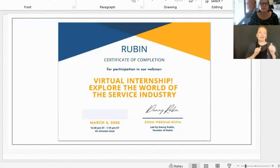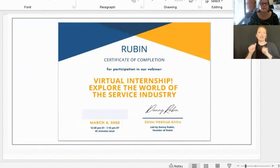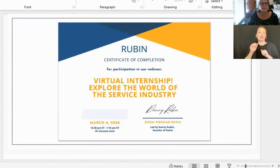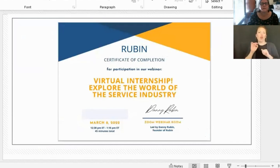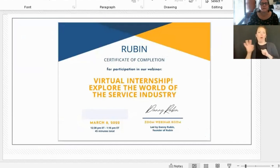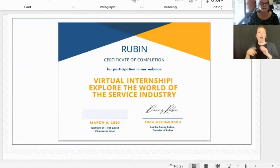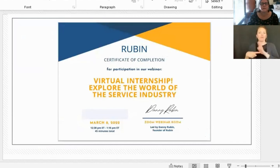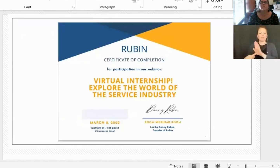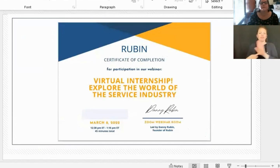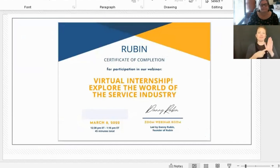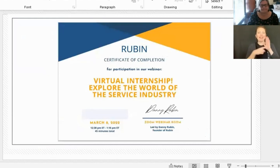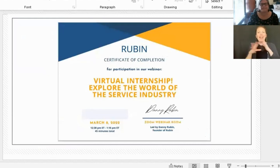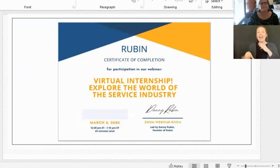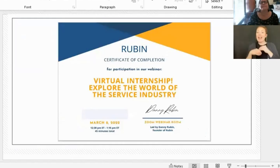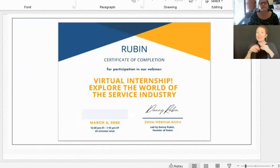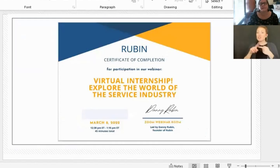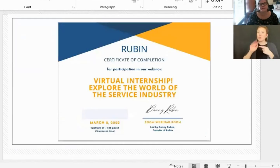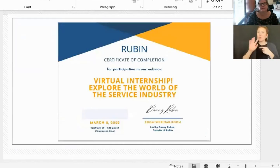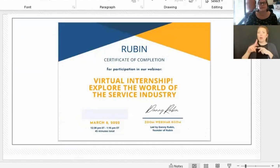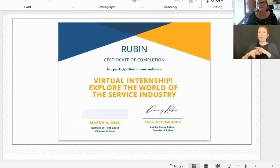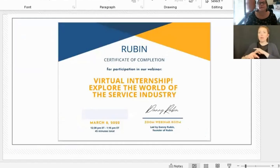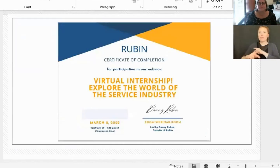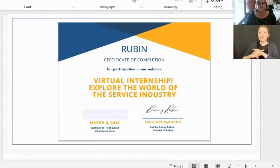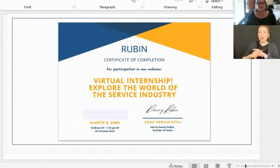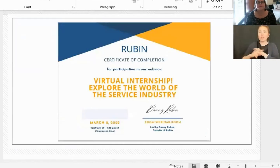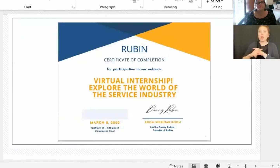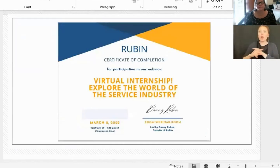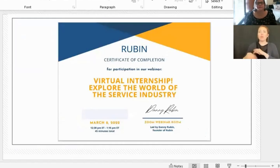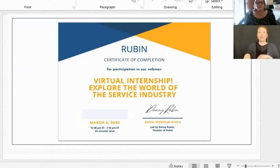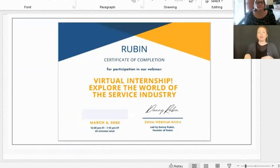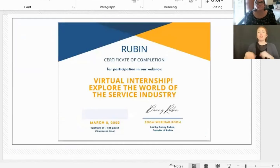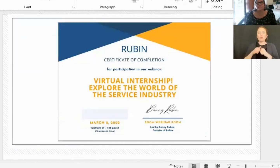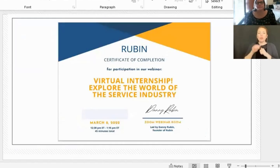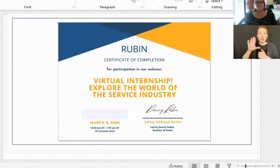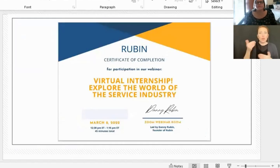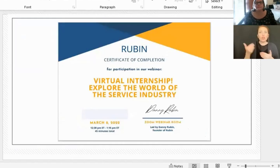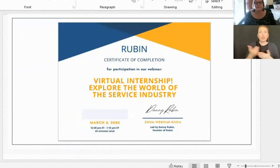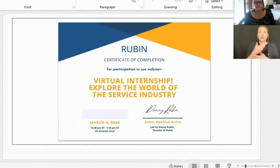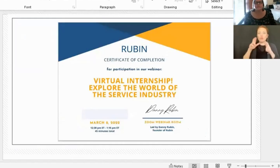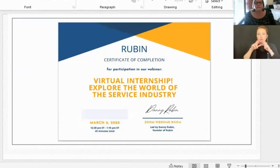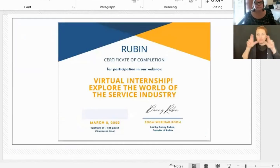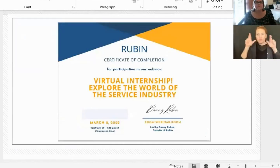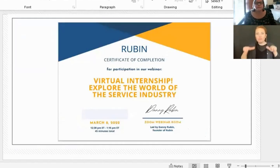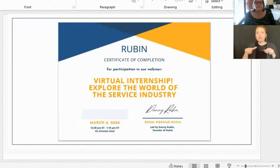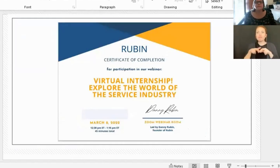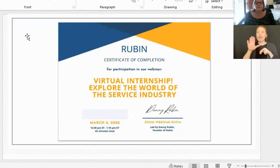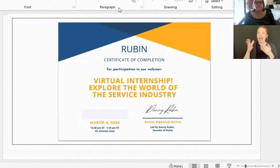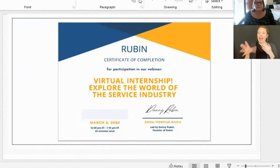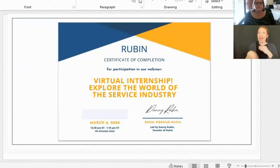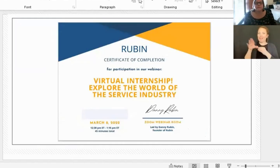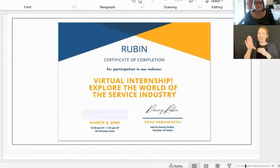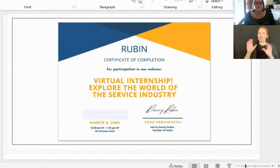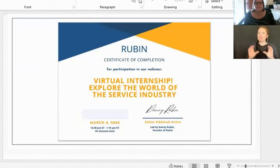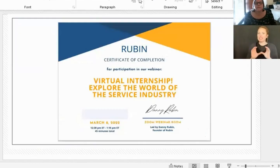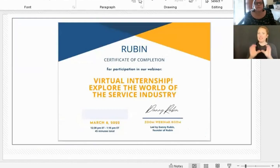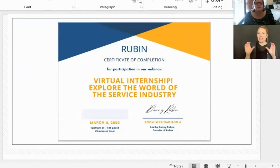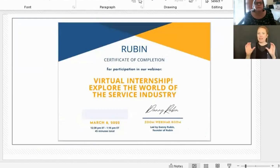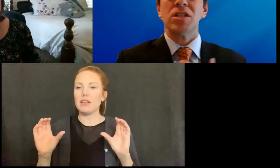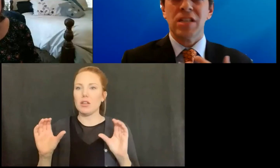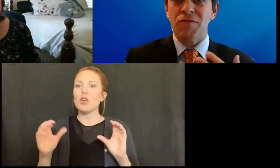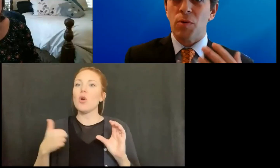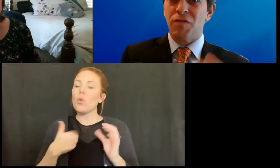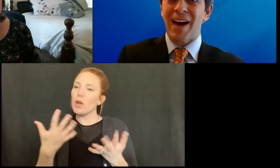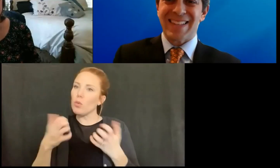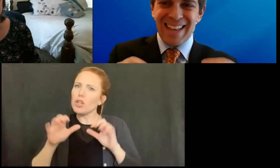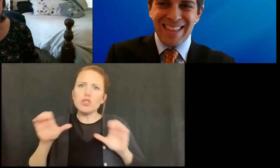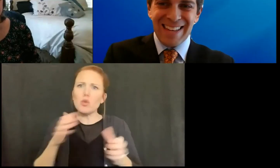your portfolio with your new, revised, refreshed resume. Add this certificate too. We want to do what we can to not